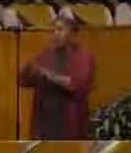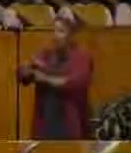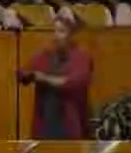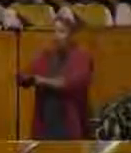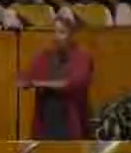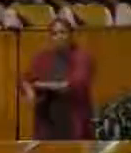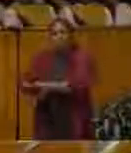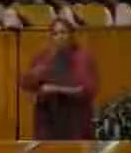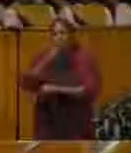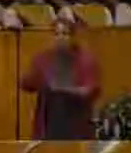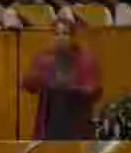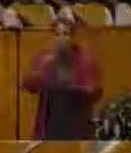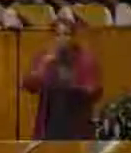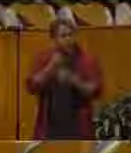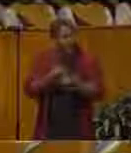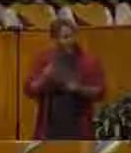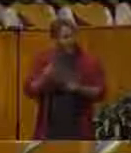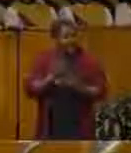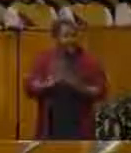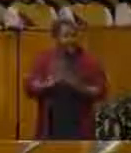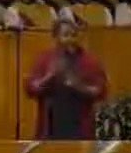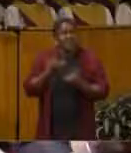don't look at me like that. You're saved and you still go.